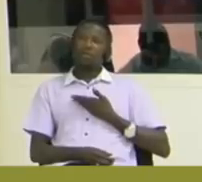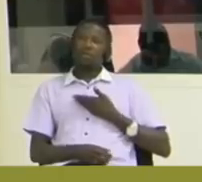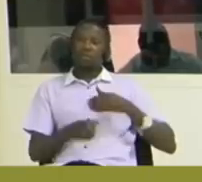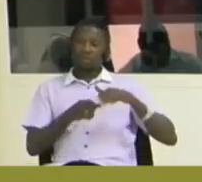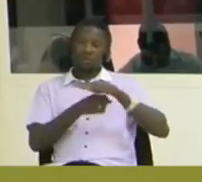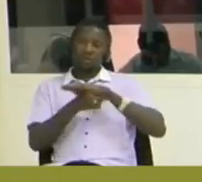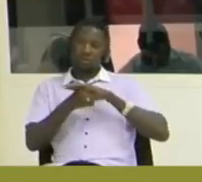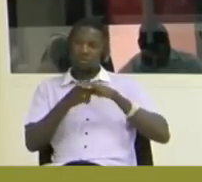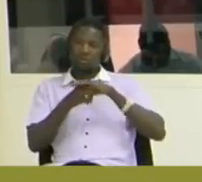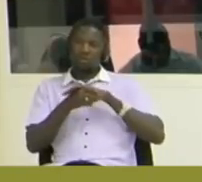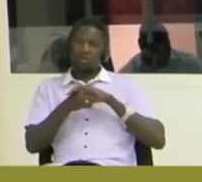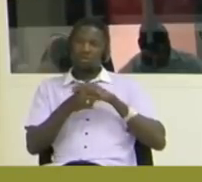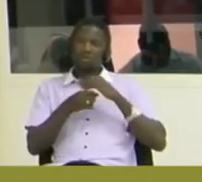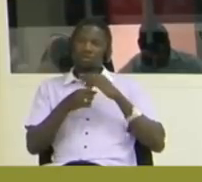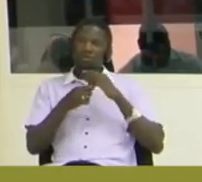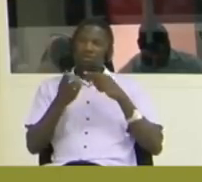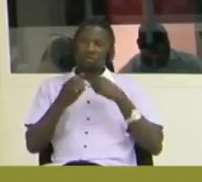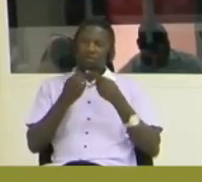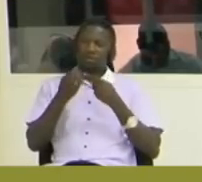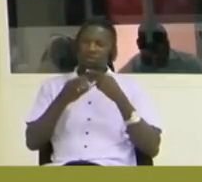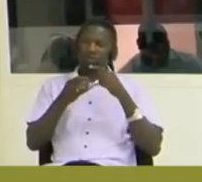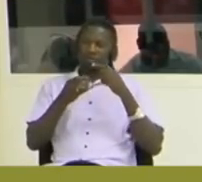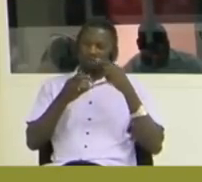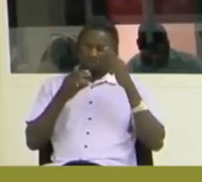covered a bit of motive.